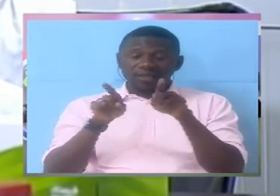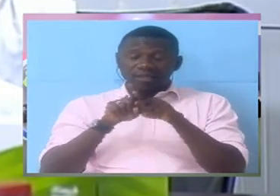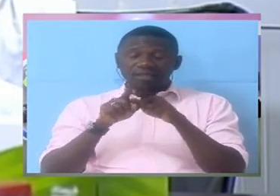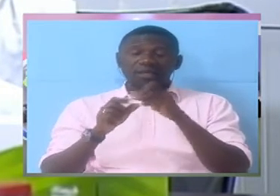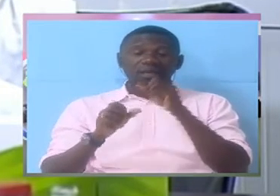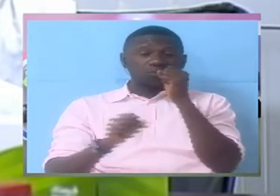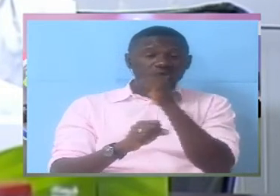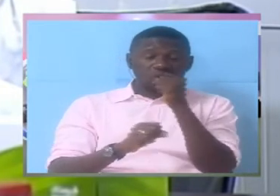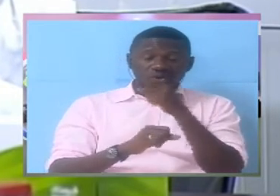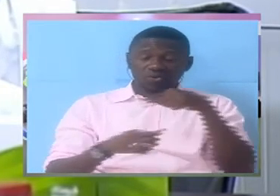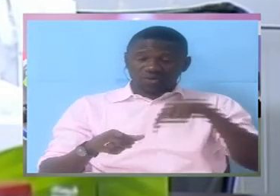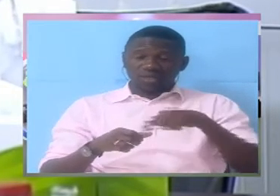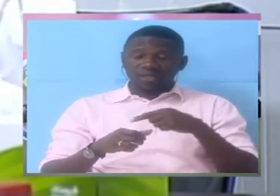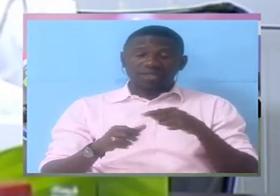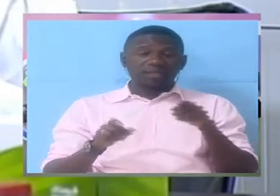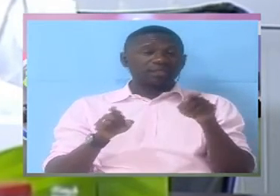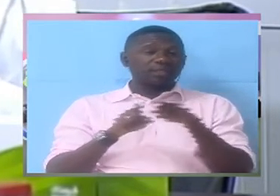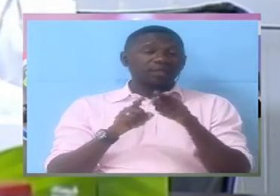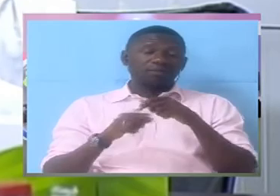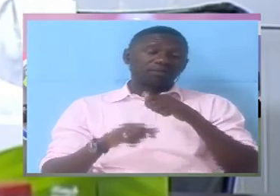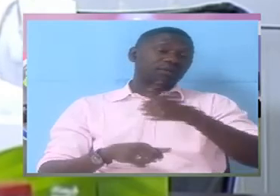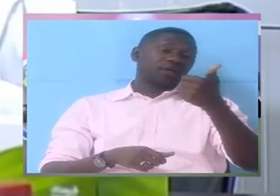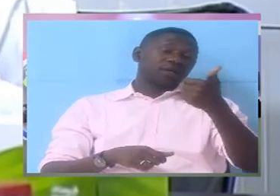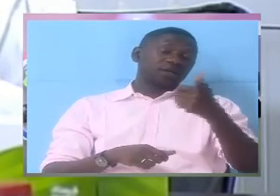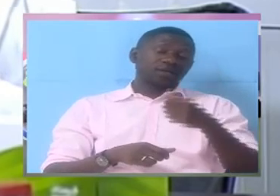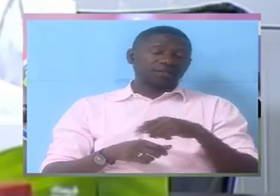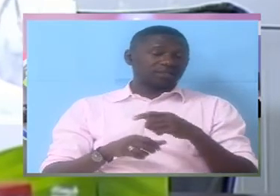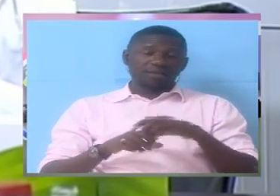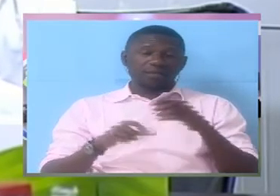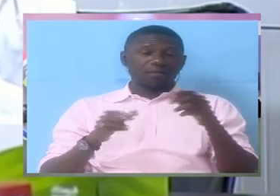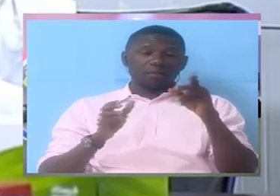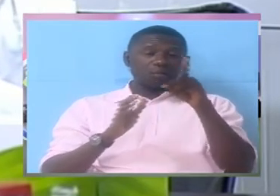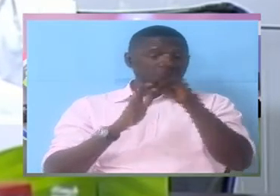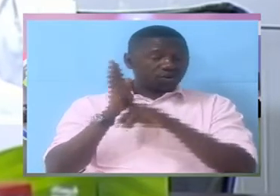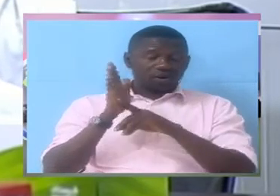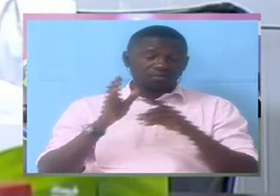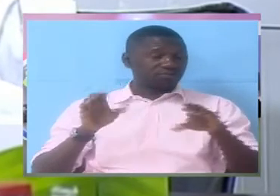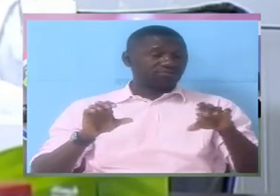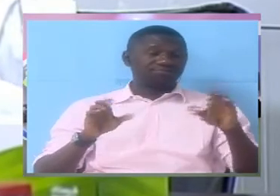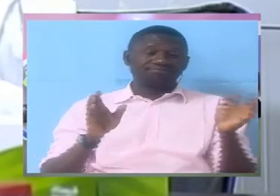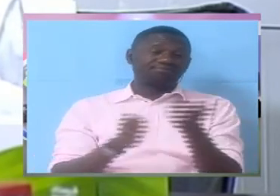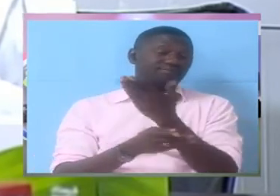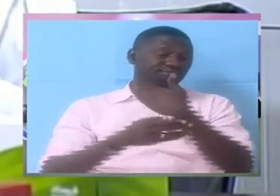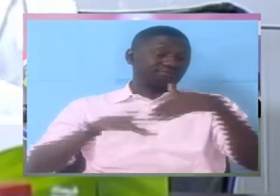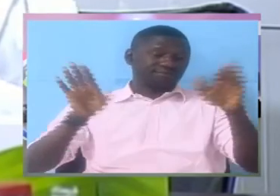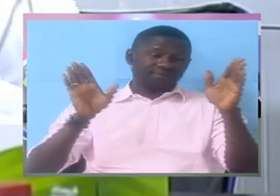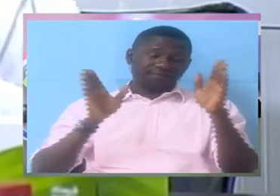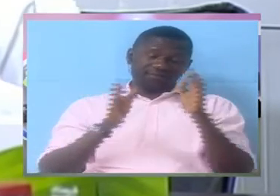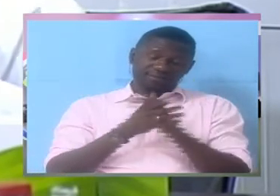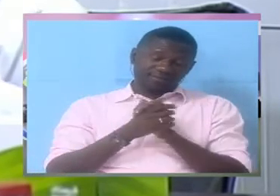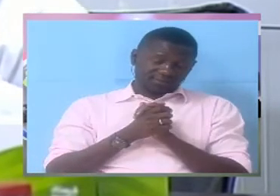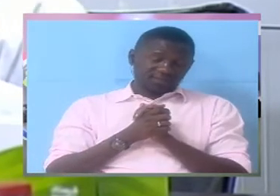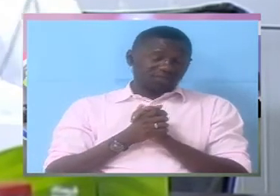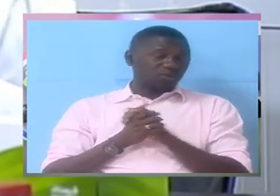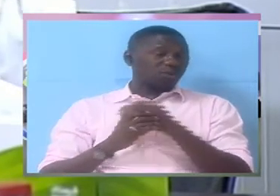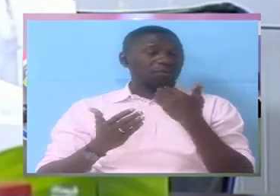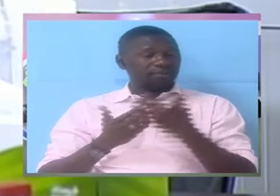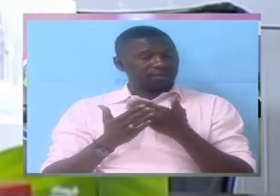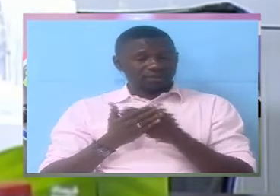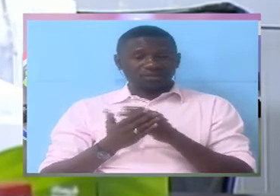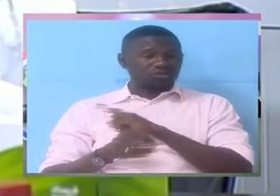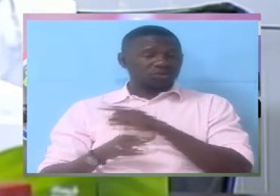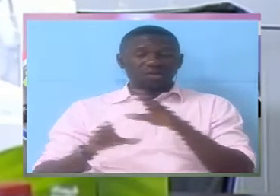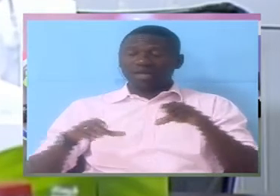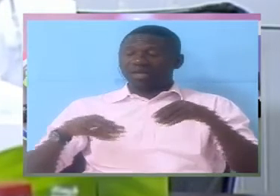today at another gathering luobe kolala de the gathering will disperse woton kana song mentamita weke kotake so let's